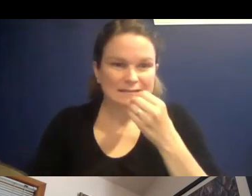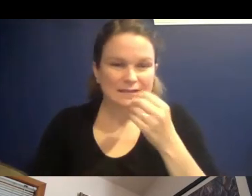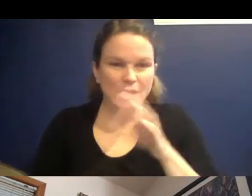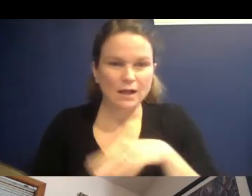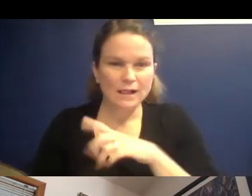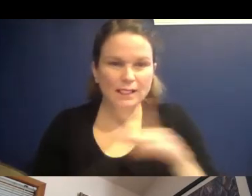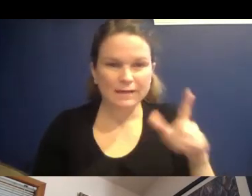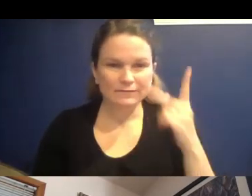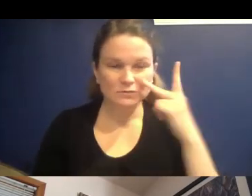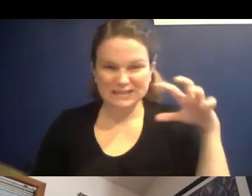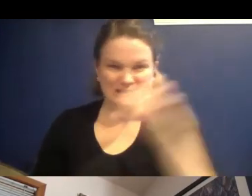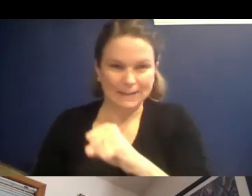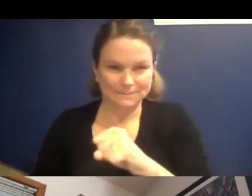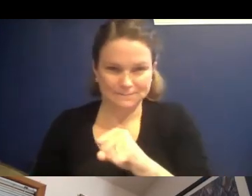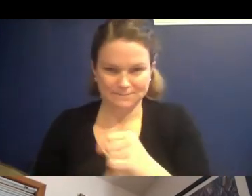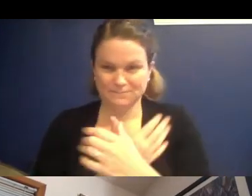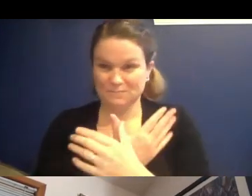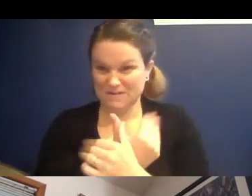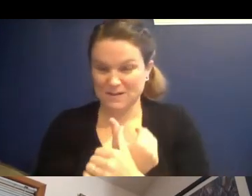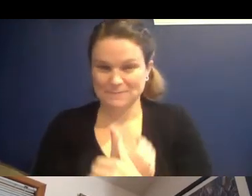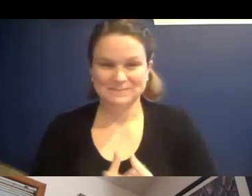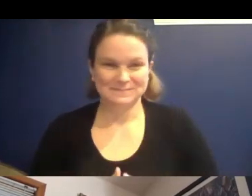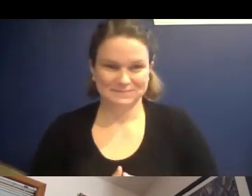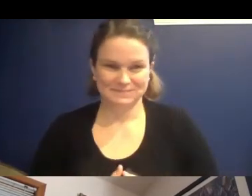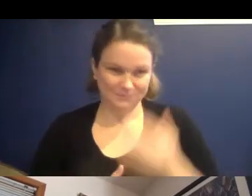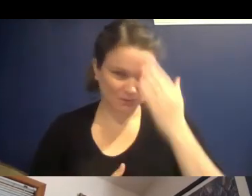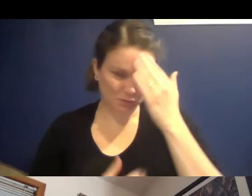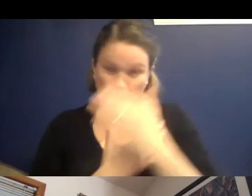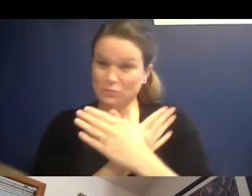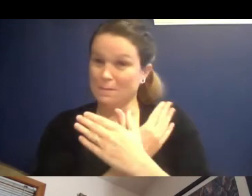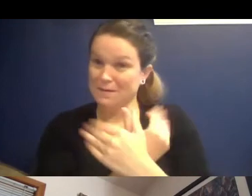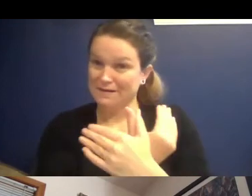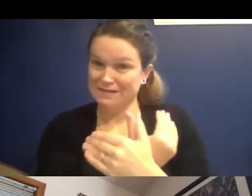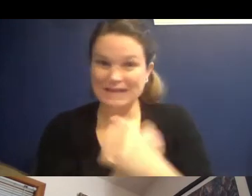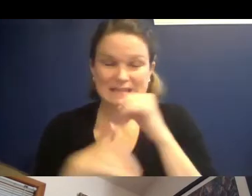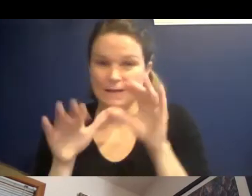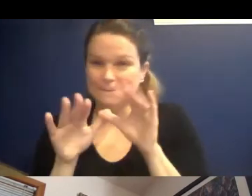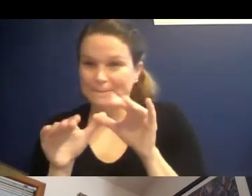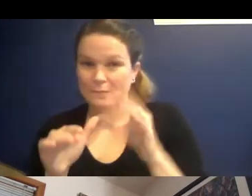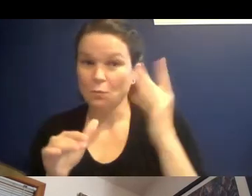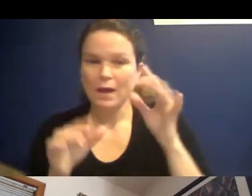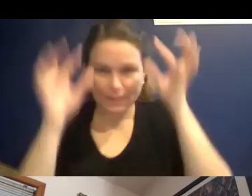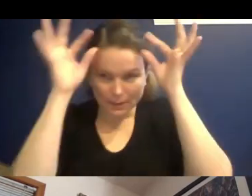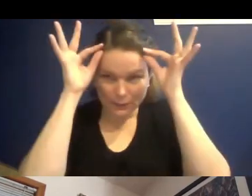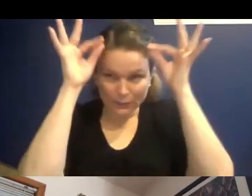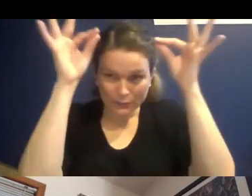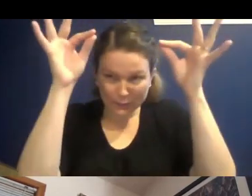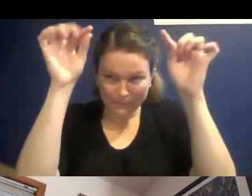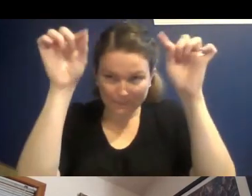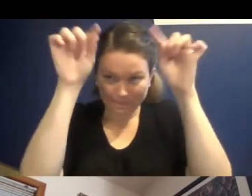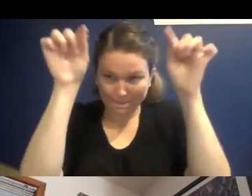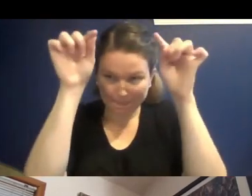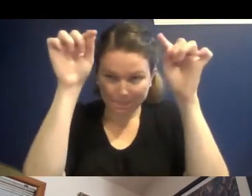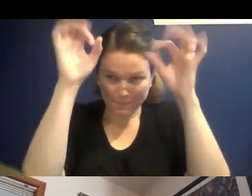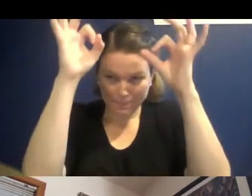got a hold of that butterfly. You know it's a butterfly because you can see on the antenna a knob on the end of